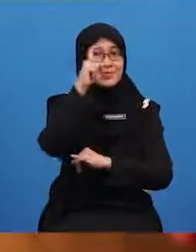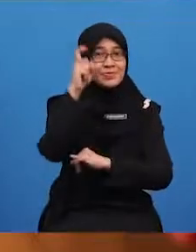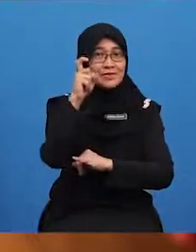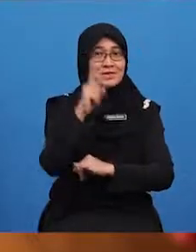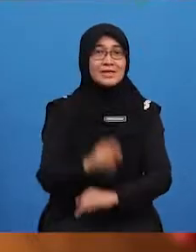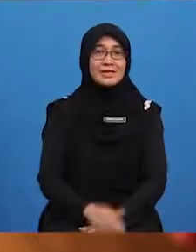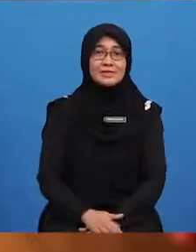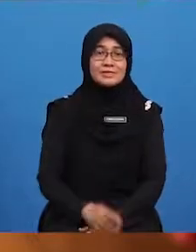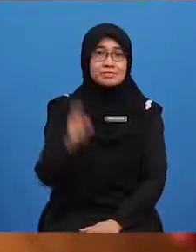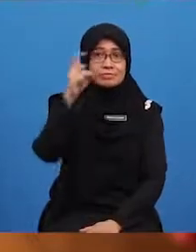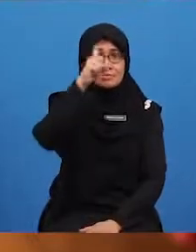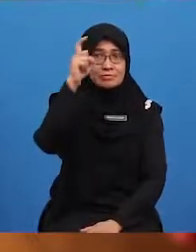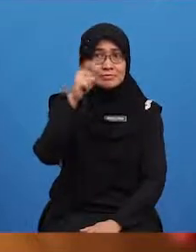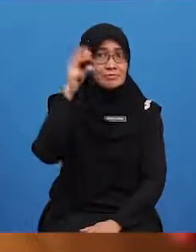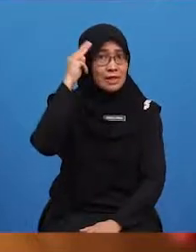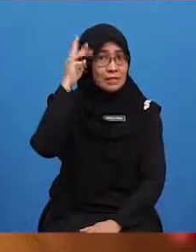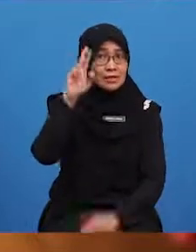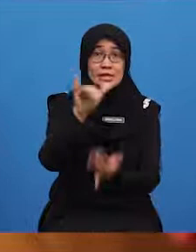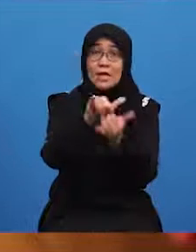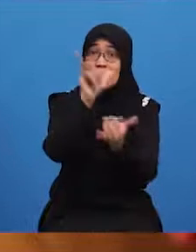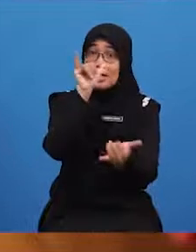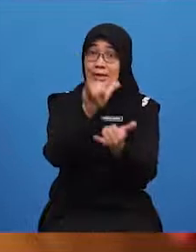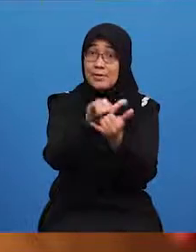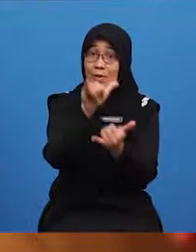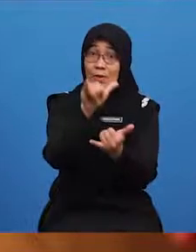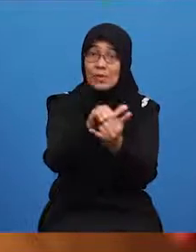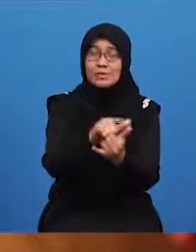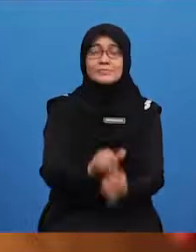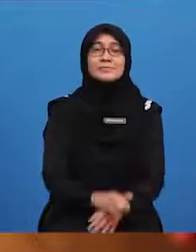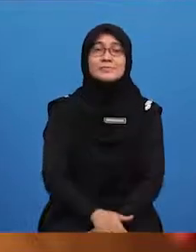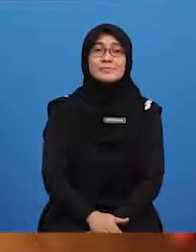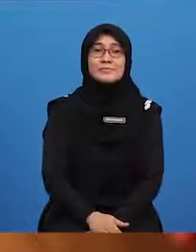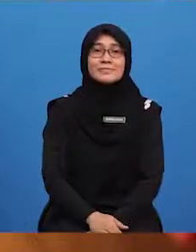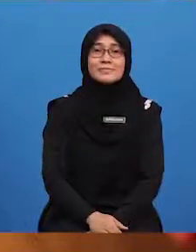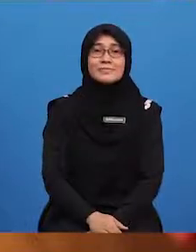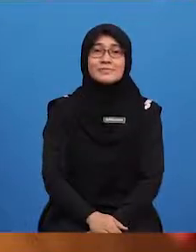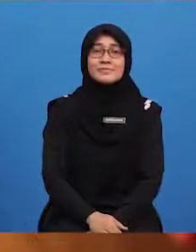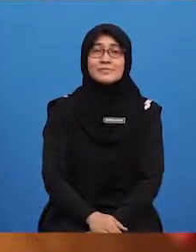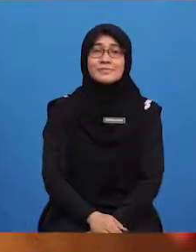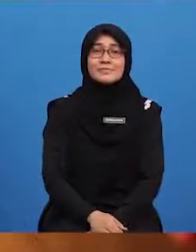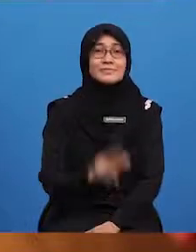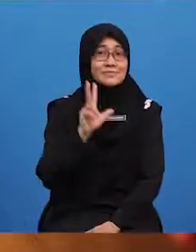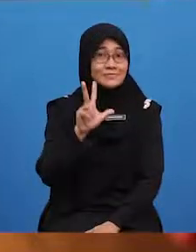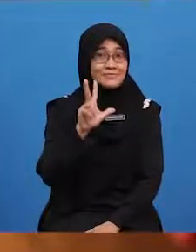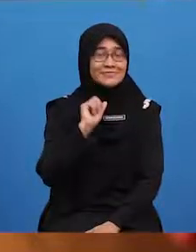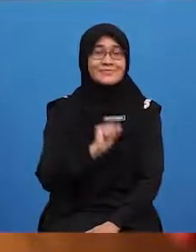and girls. One last question. Let's ask Mr. Hippo what's the